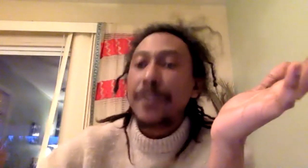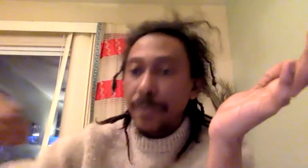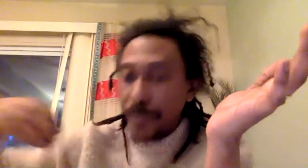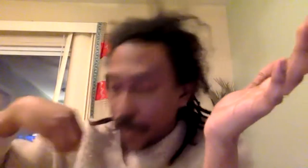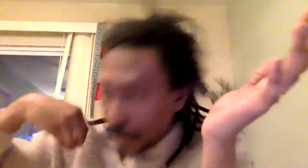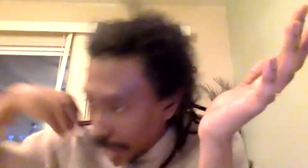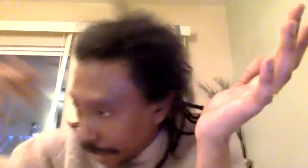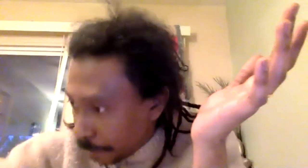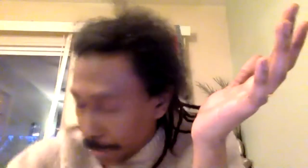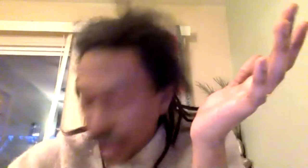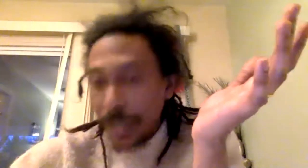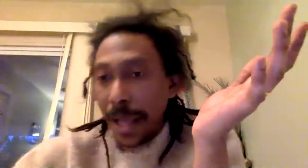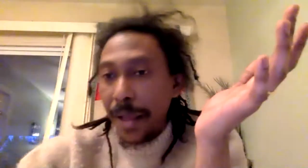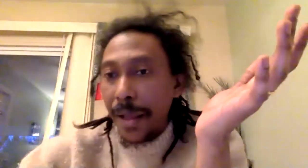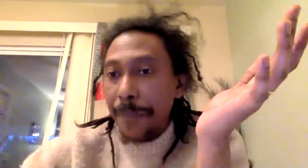then